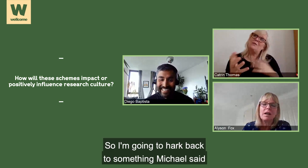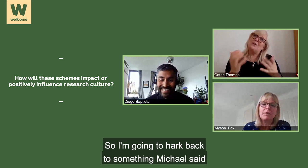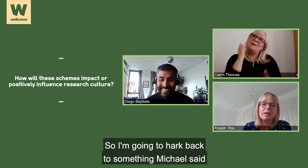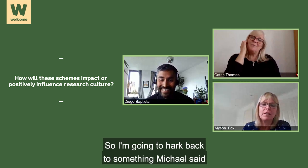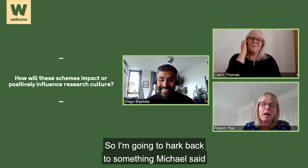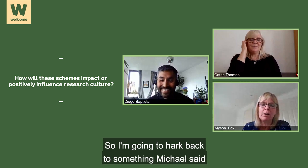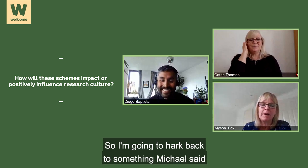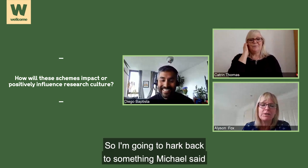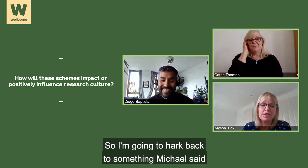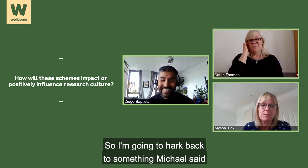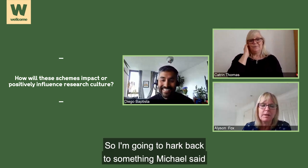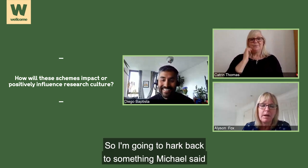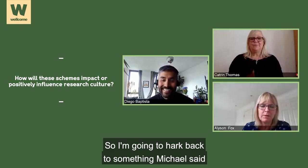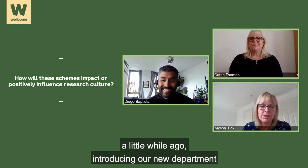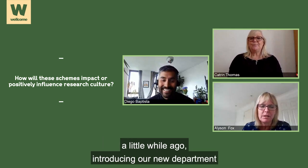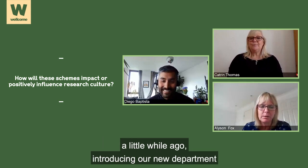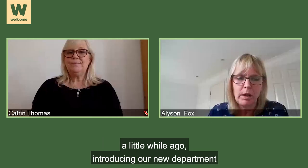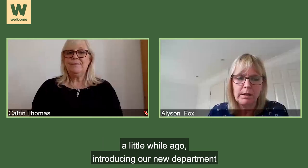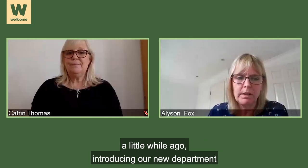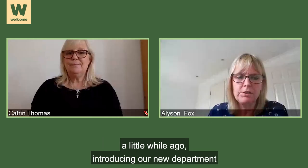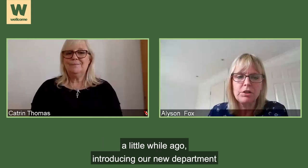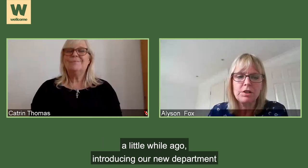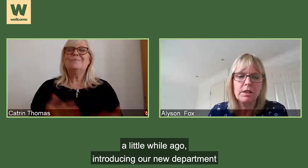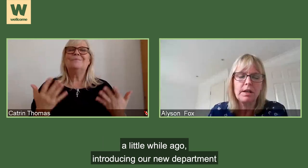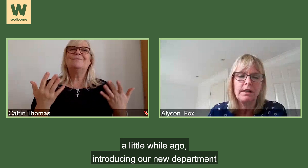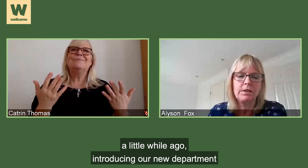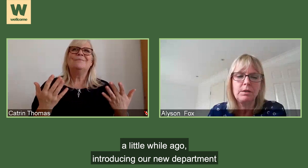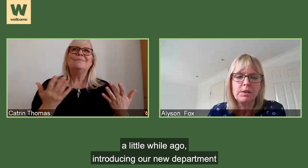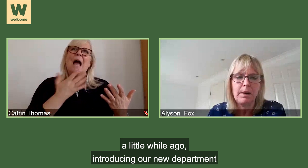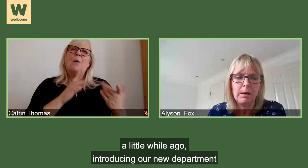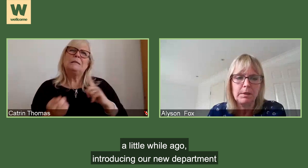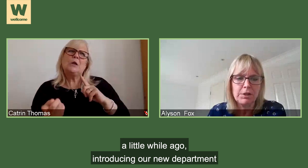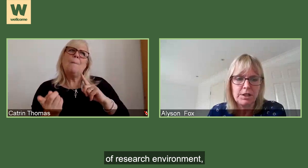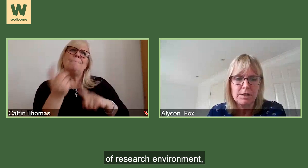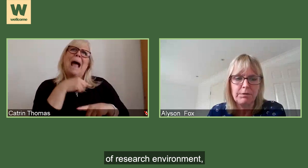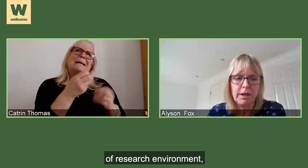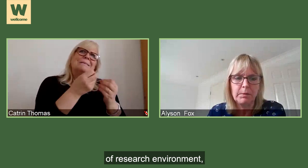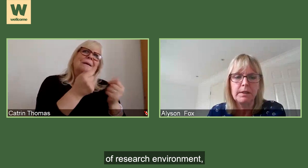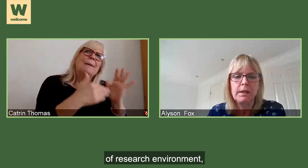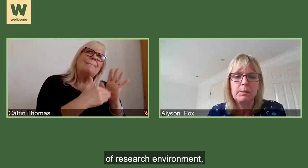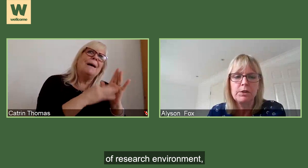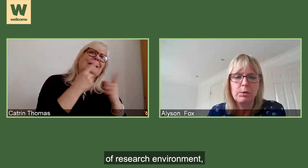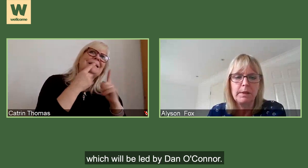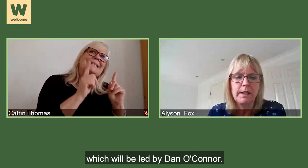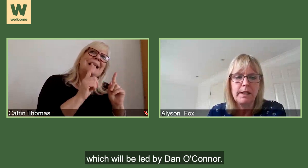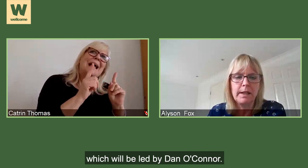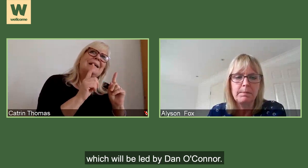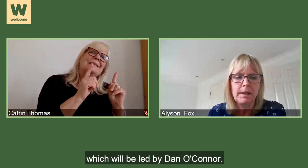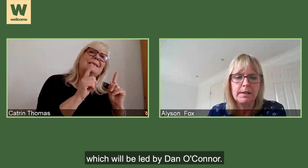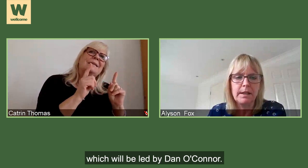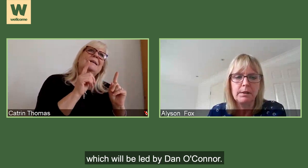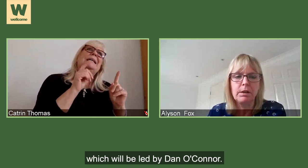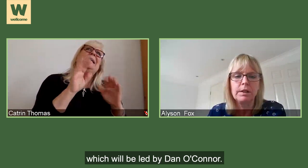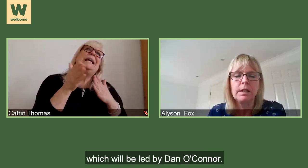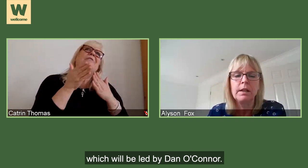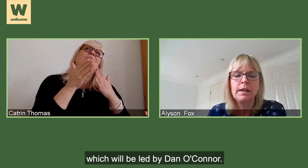So I'm going to hop back to something Michael said a little while ago, introducing our new Department of Research Environment, which will be led